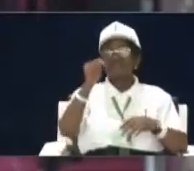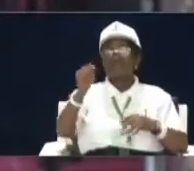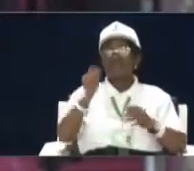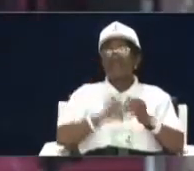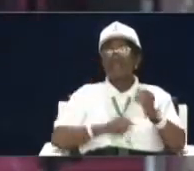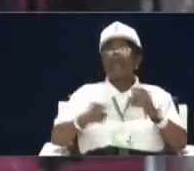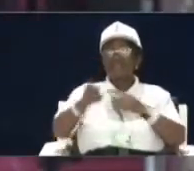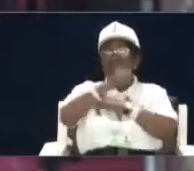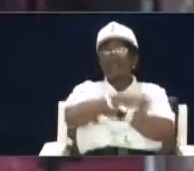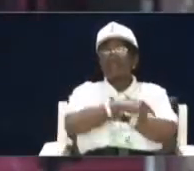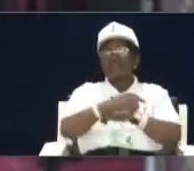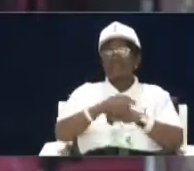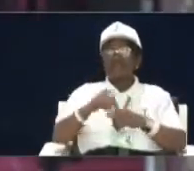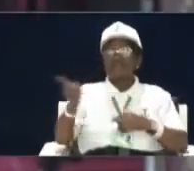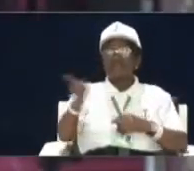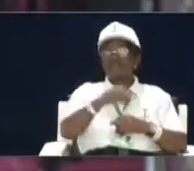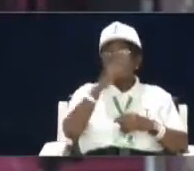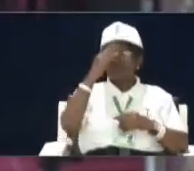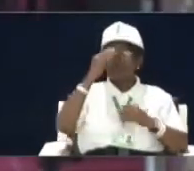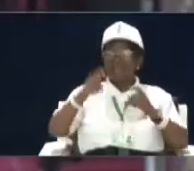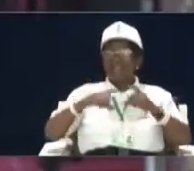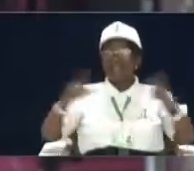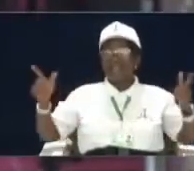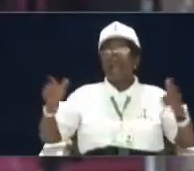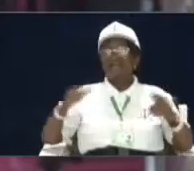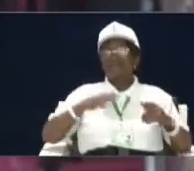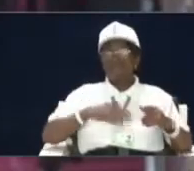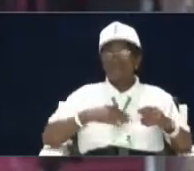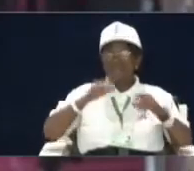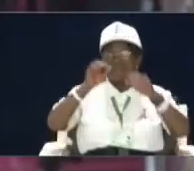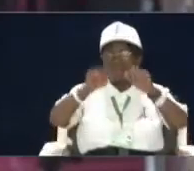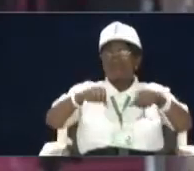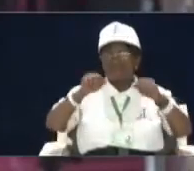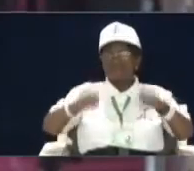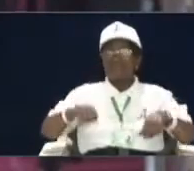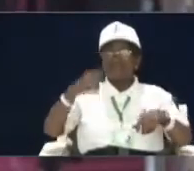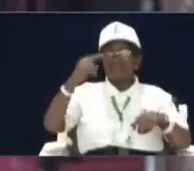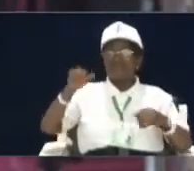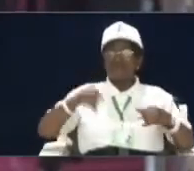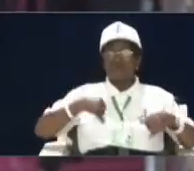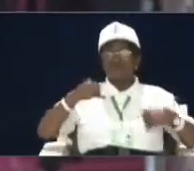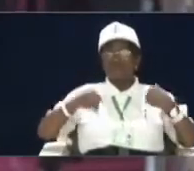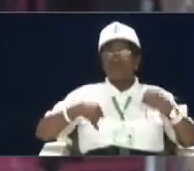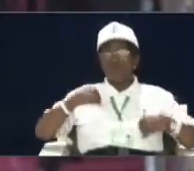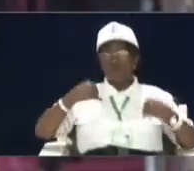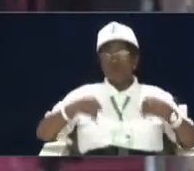Lord, enlarge my capacity for joy.